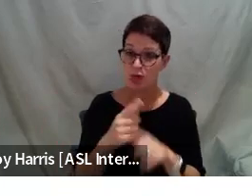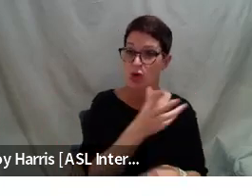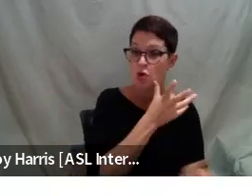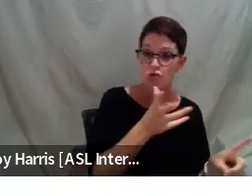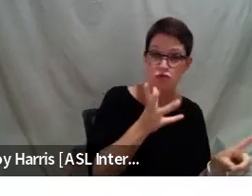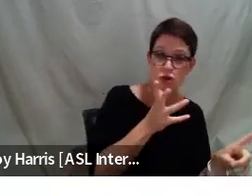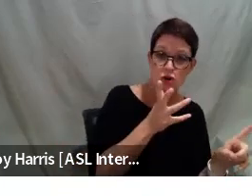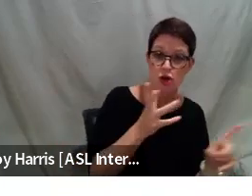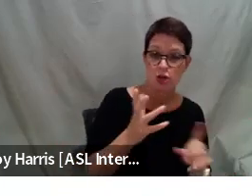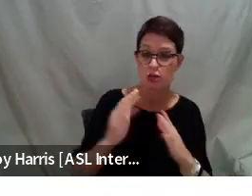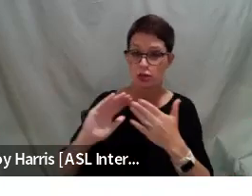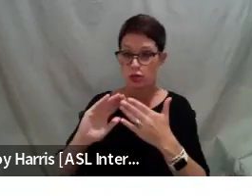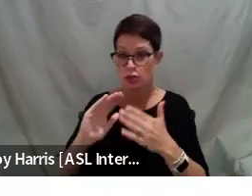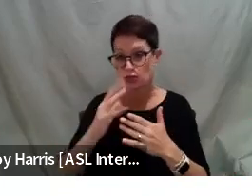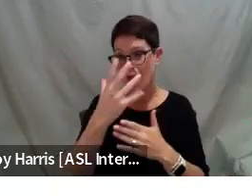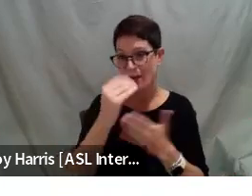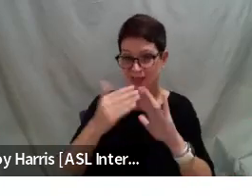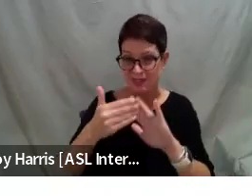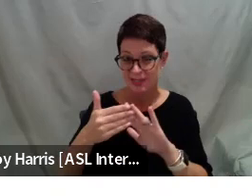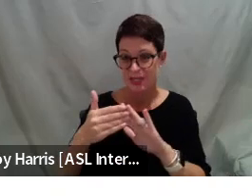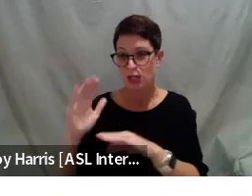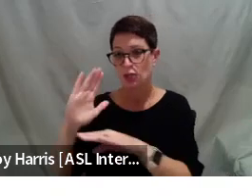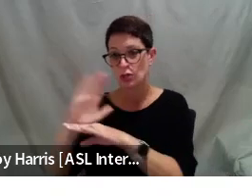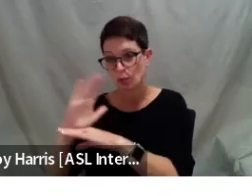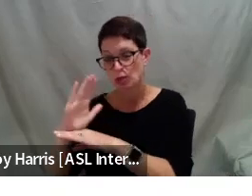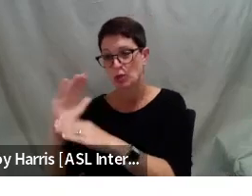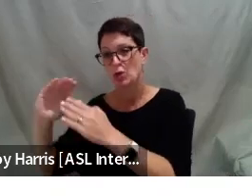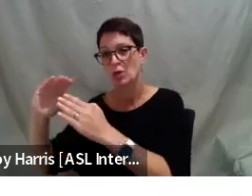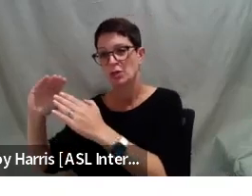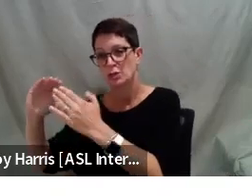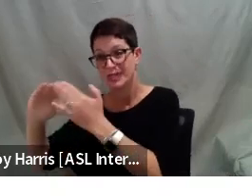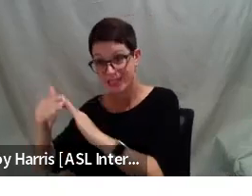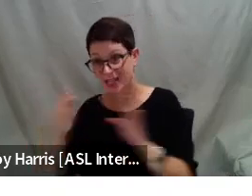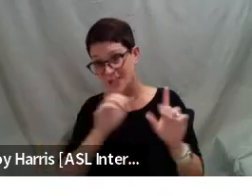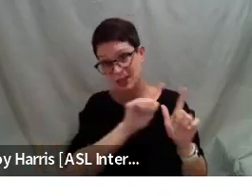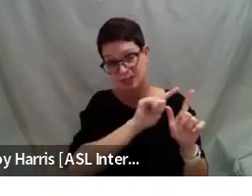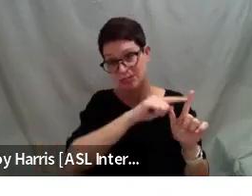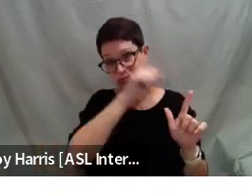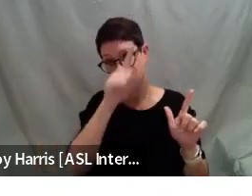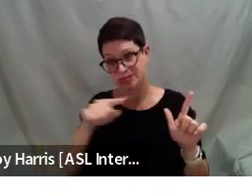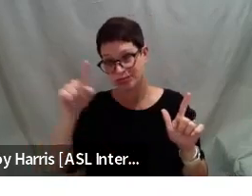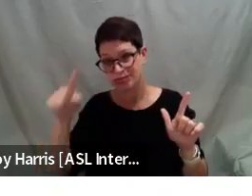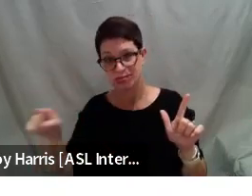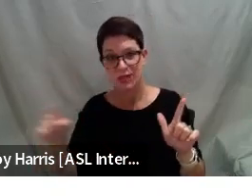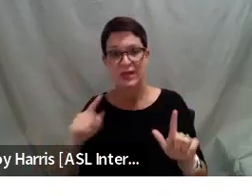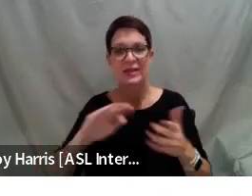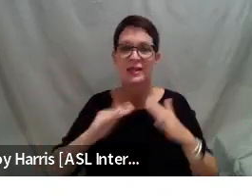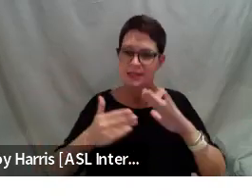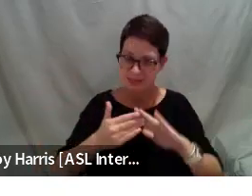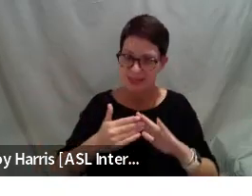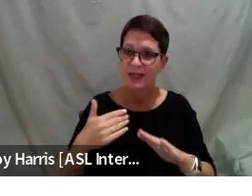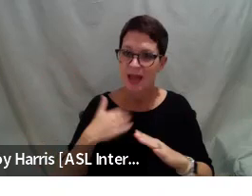rural to suburban to commercial to city. This chart shows that while the city may be